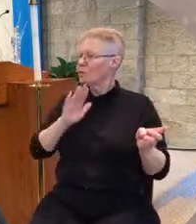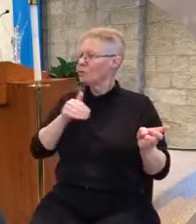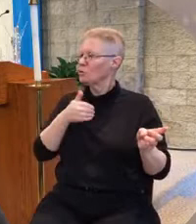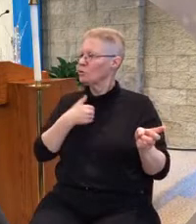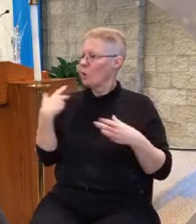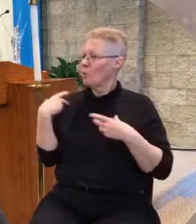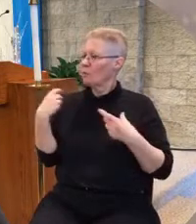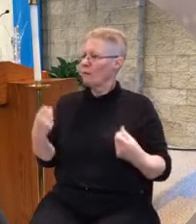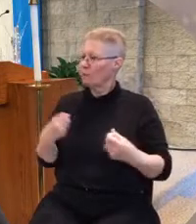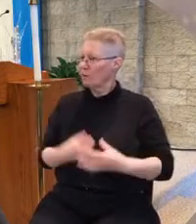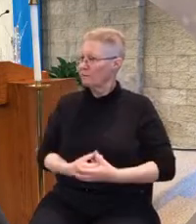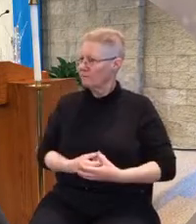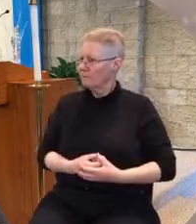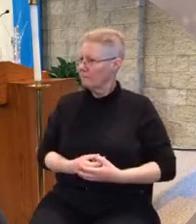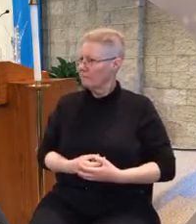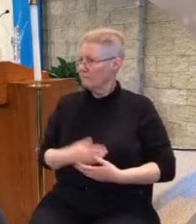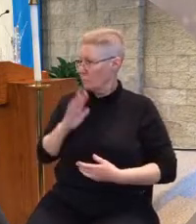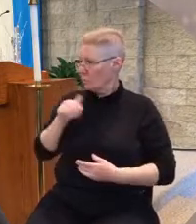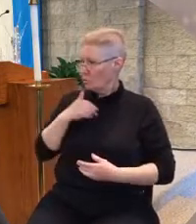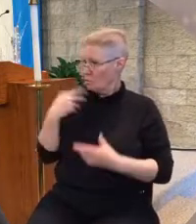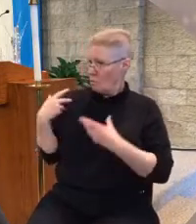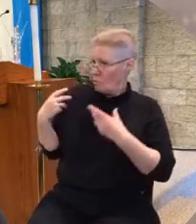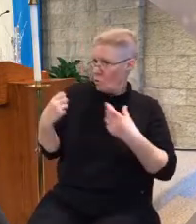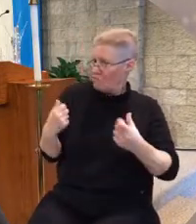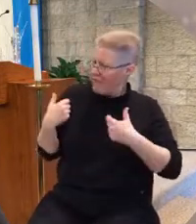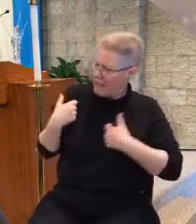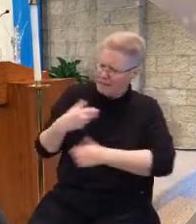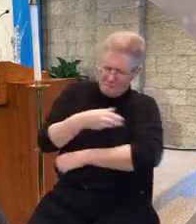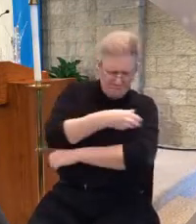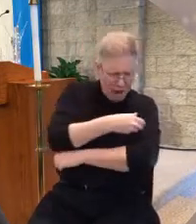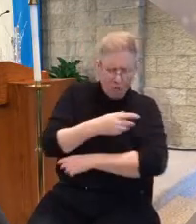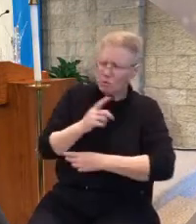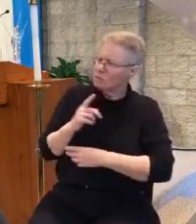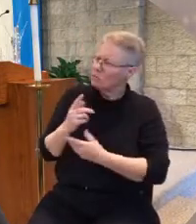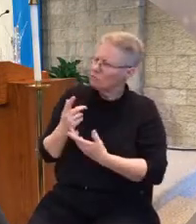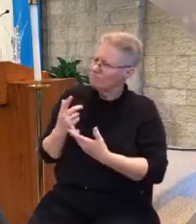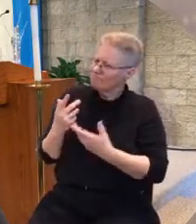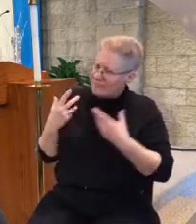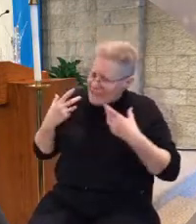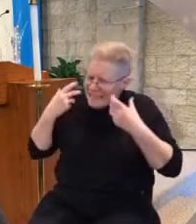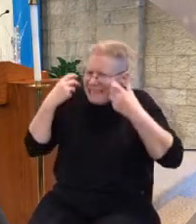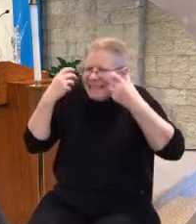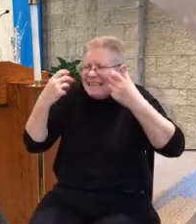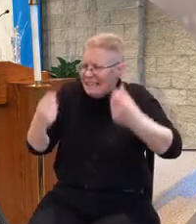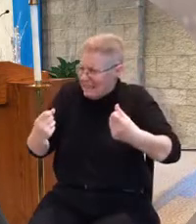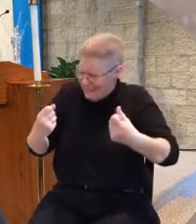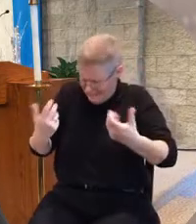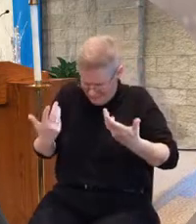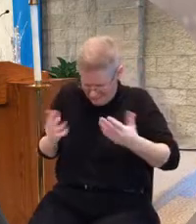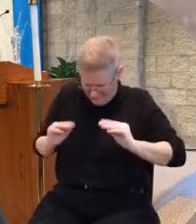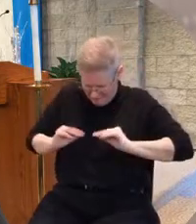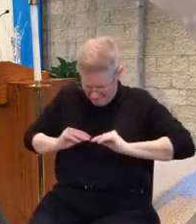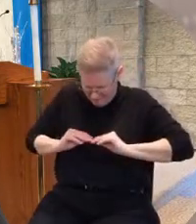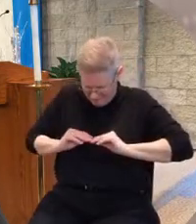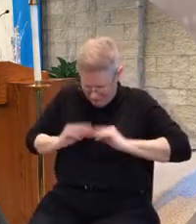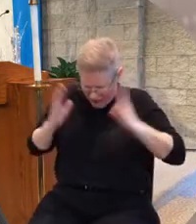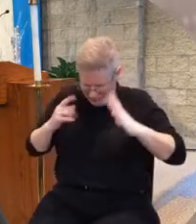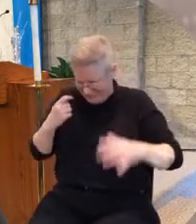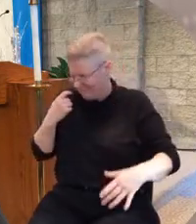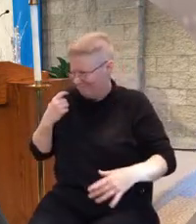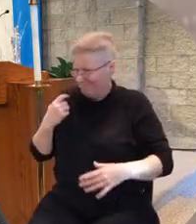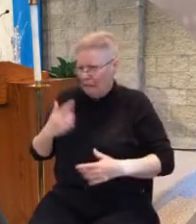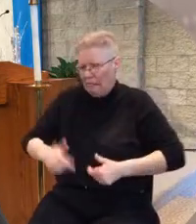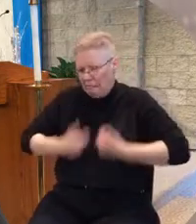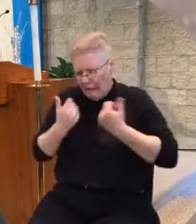recovery not only has the power to effectively address and heal those obvious life-threatening addictions that we